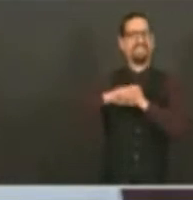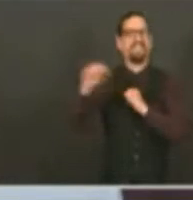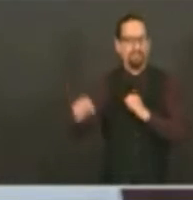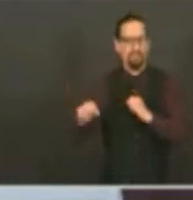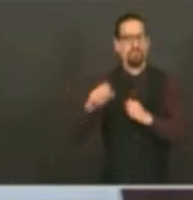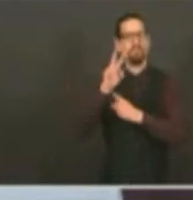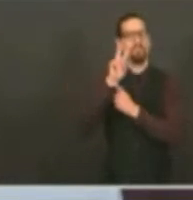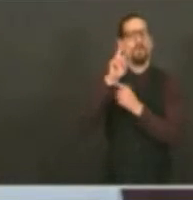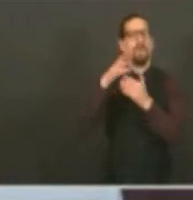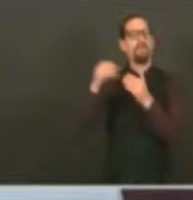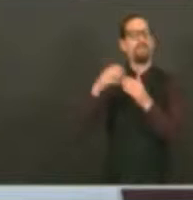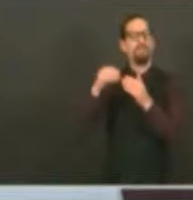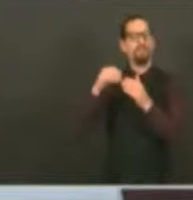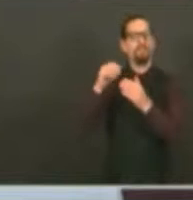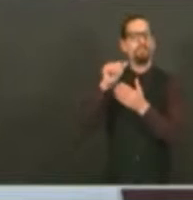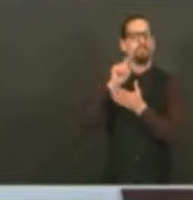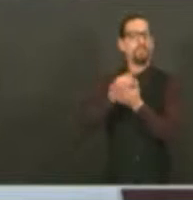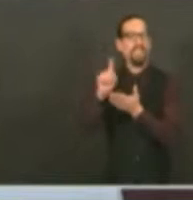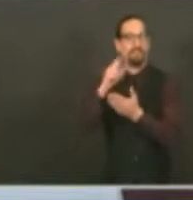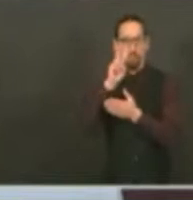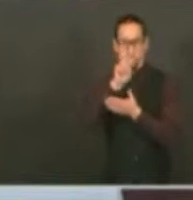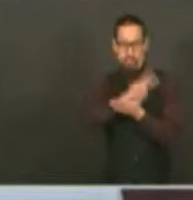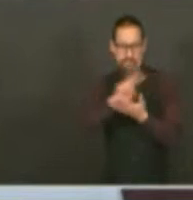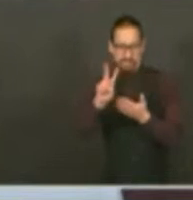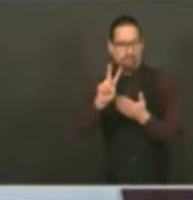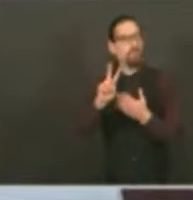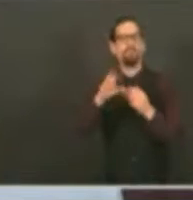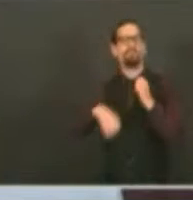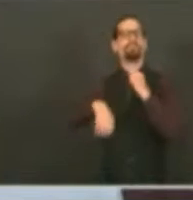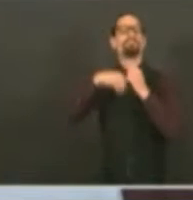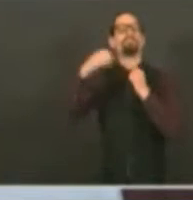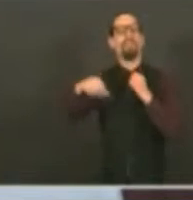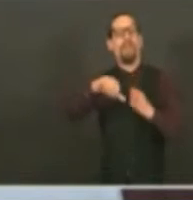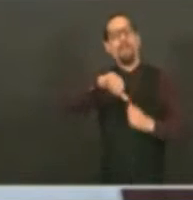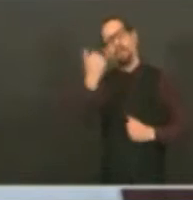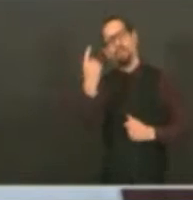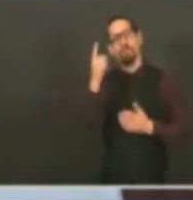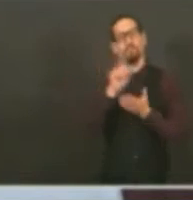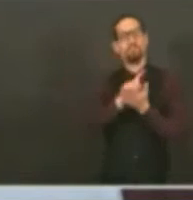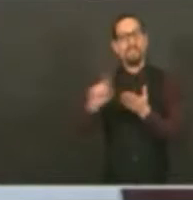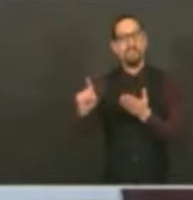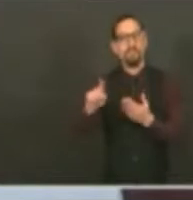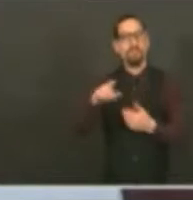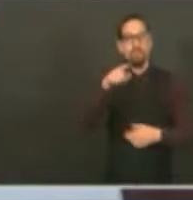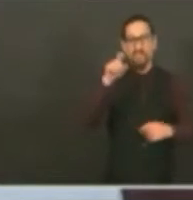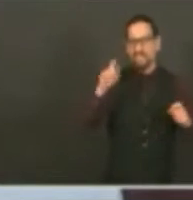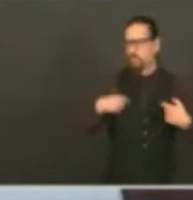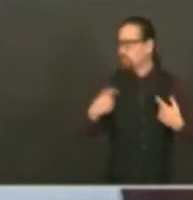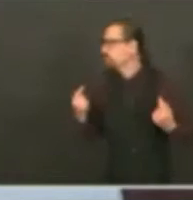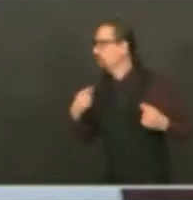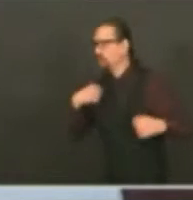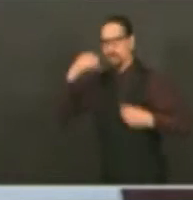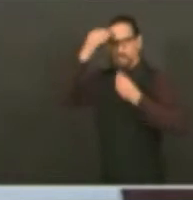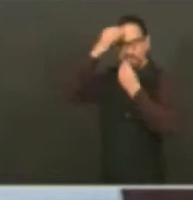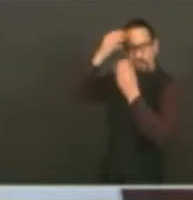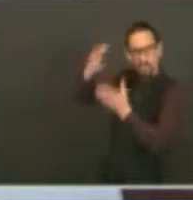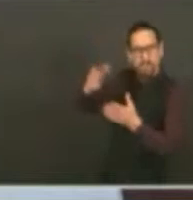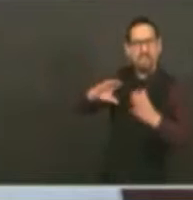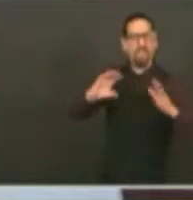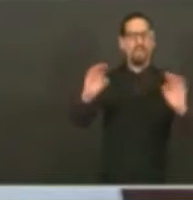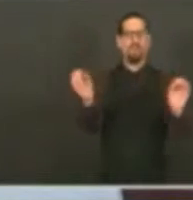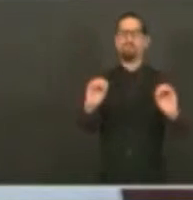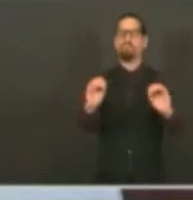be come to you in the same way that unemployment insurance is delivered to you, and any Rhode Islander who certifies